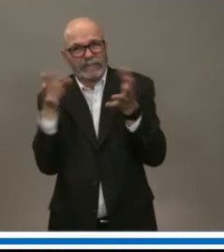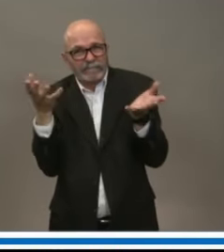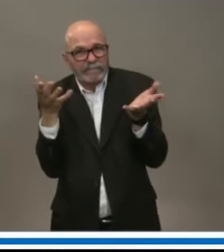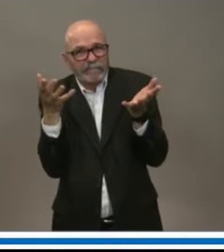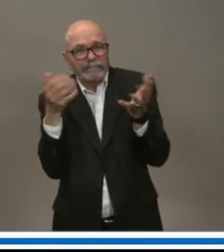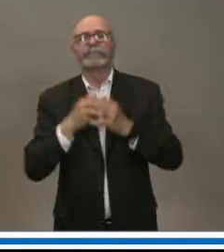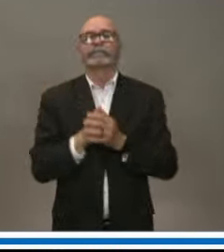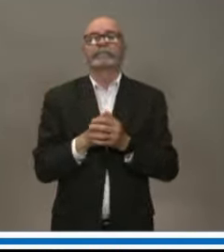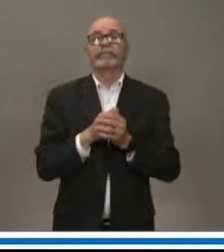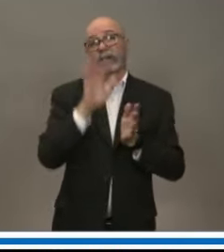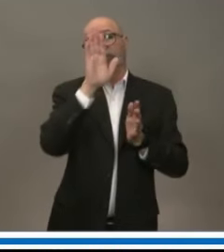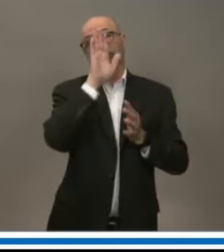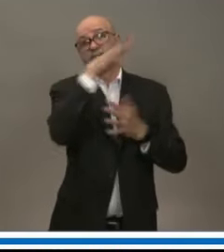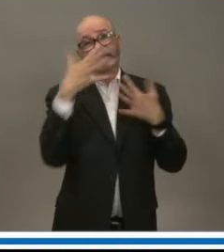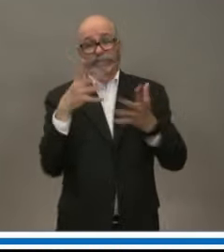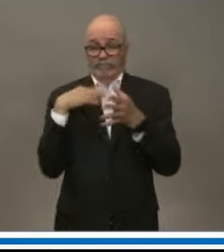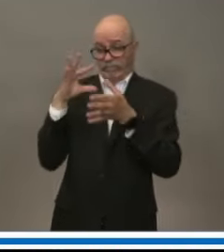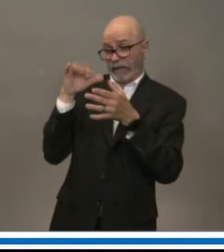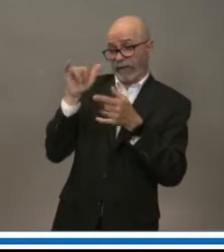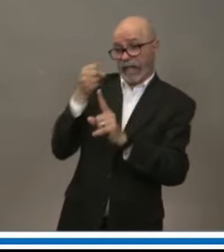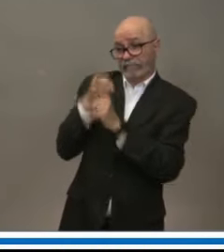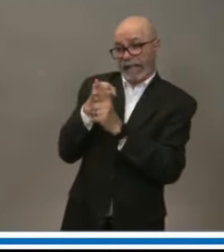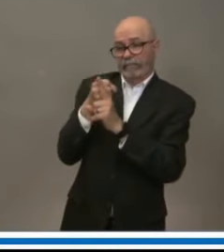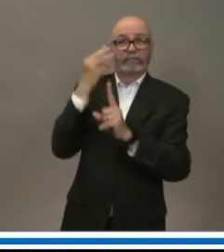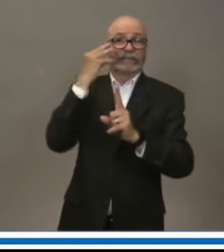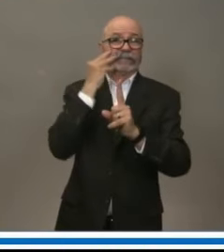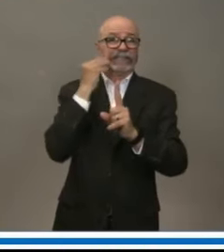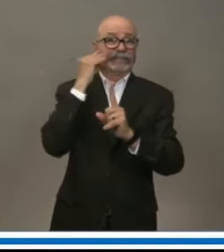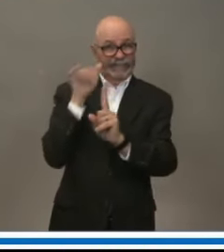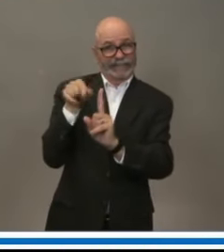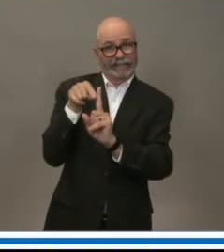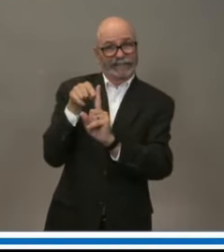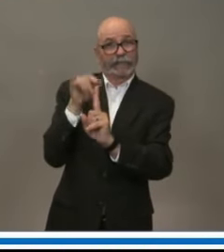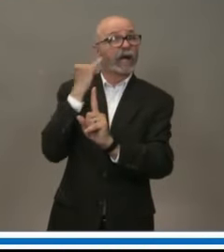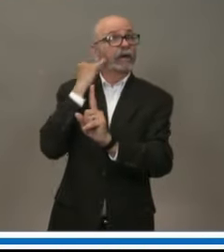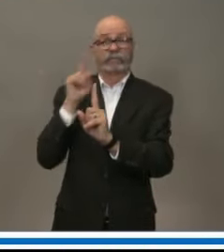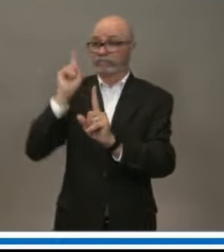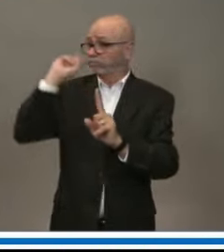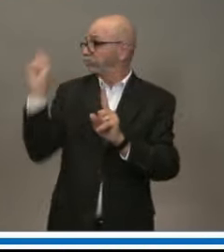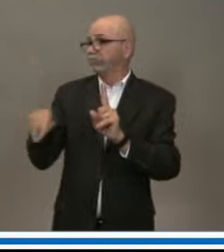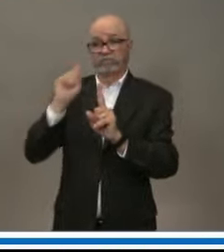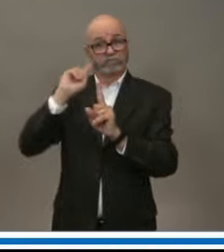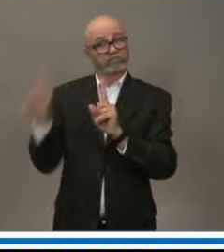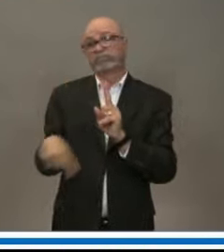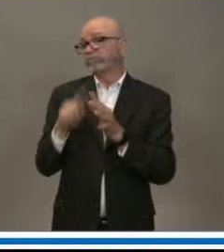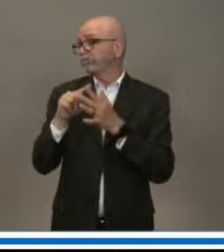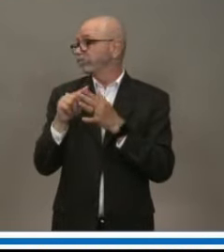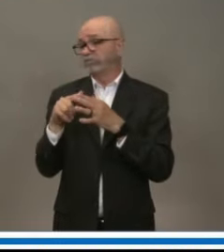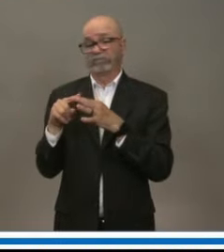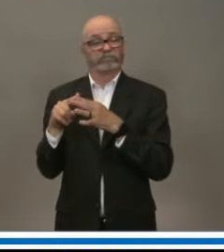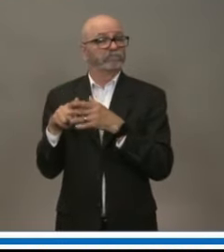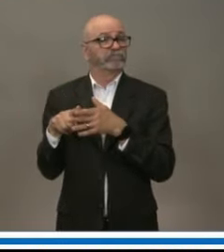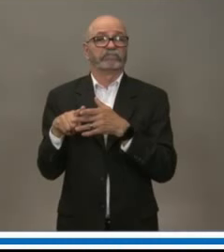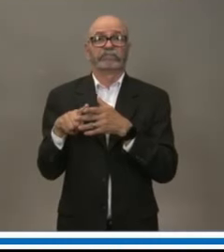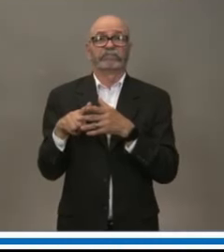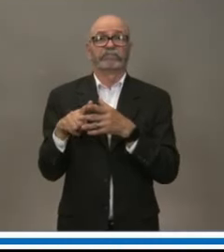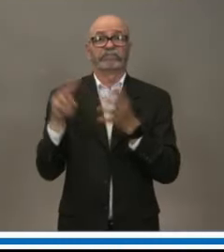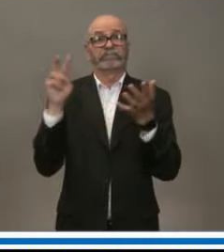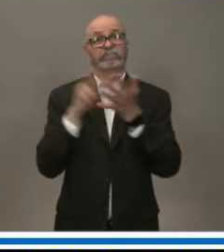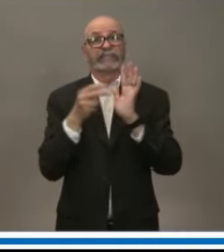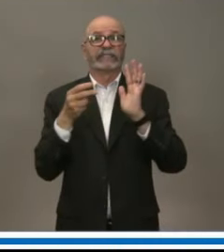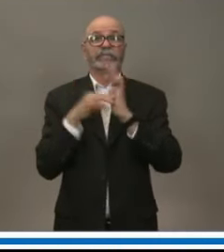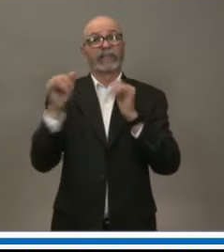own words and the words of the Premier on Tuesday, poor compliance would lead to placing the healthcare system in significant jeopardy.